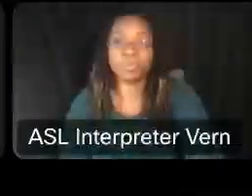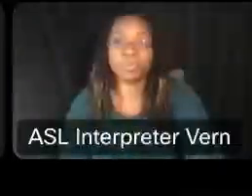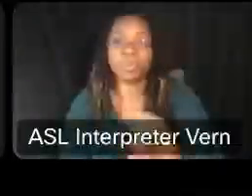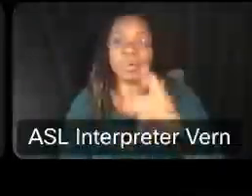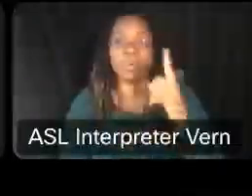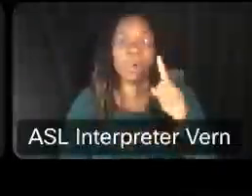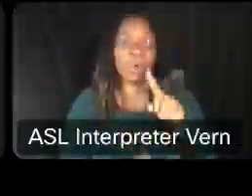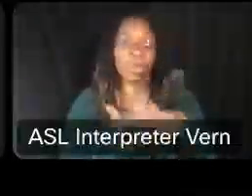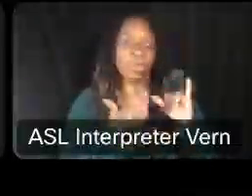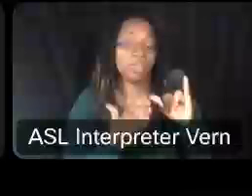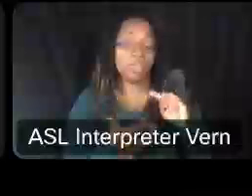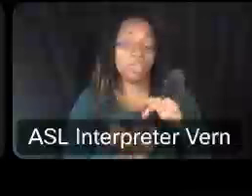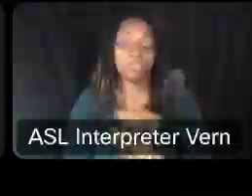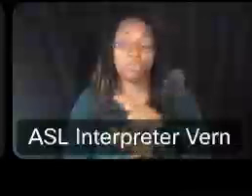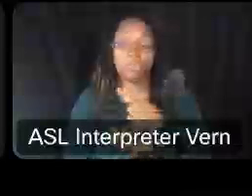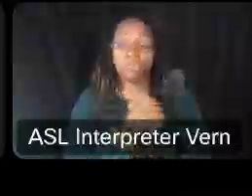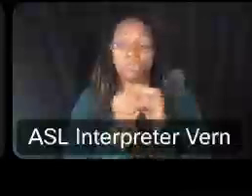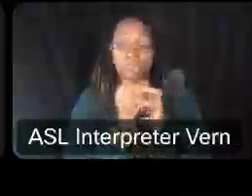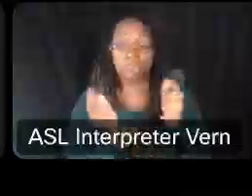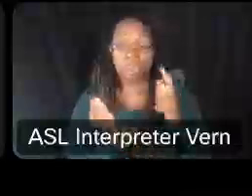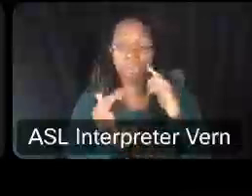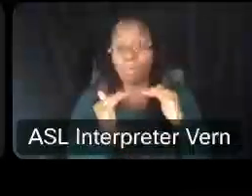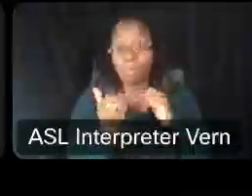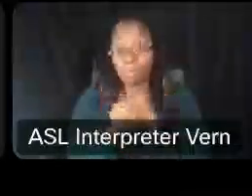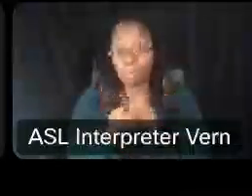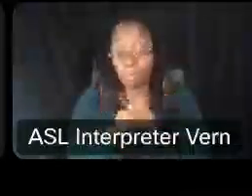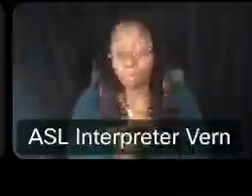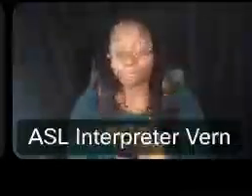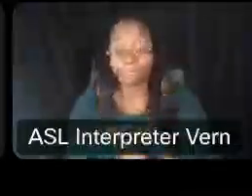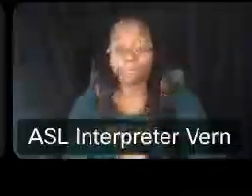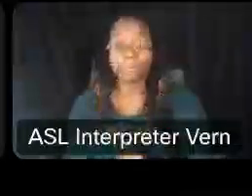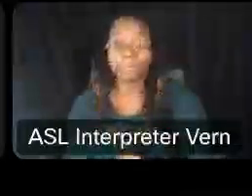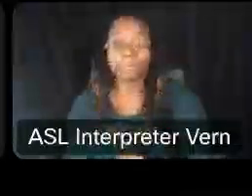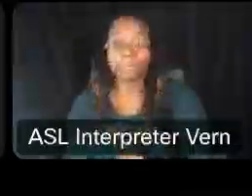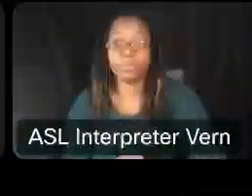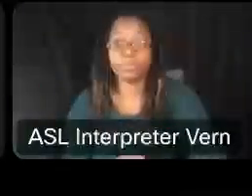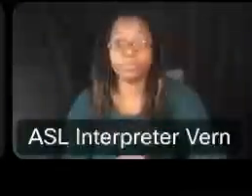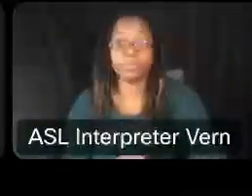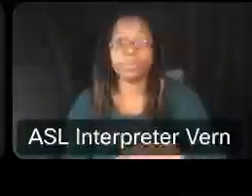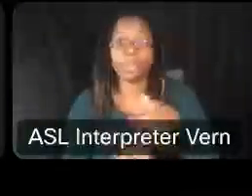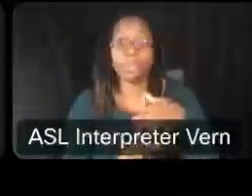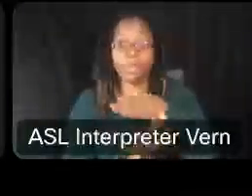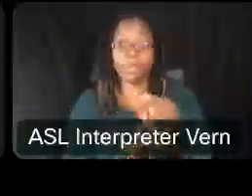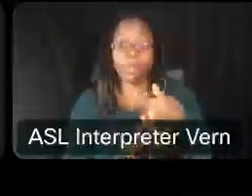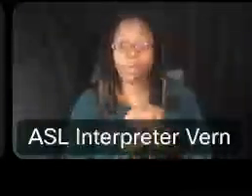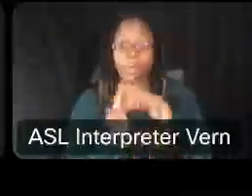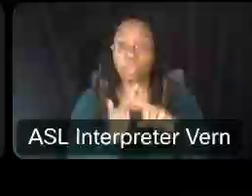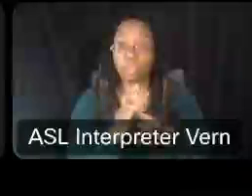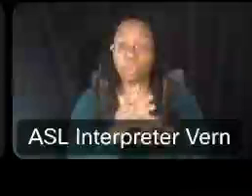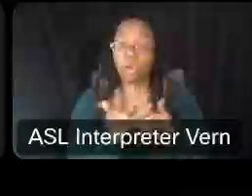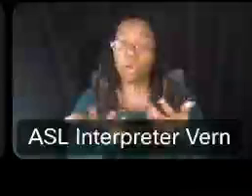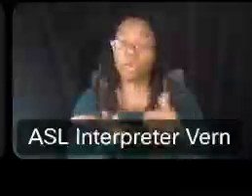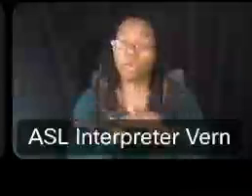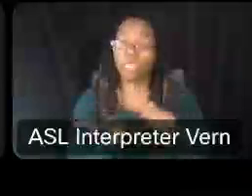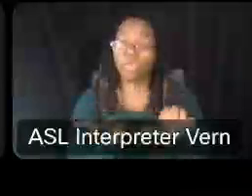peer support is, before we get started, is there anything we need to do for you to feel more